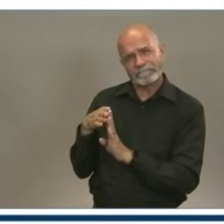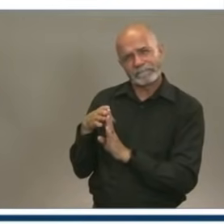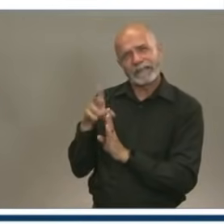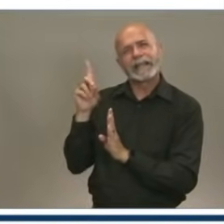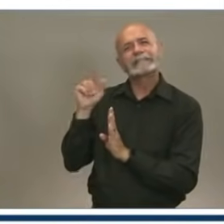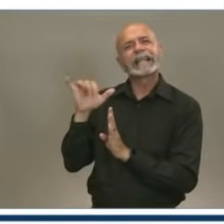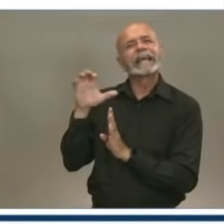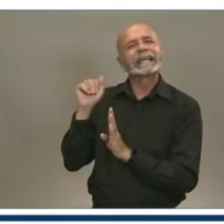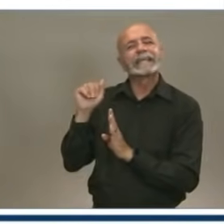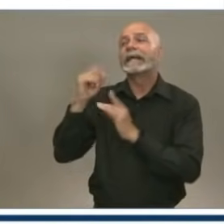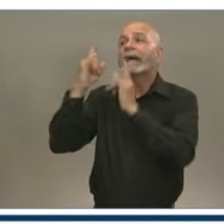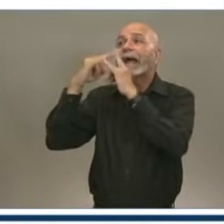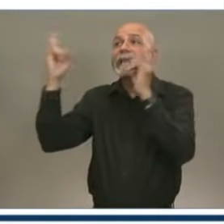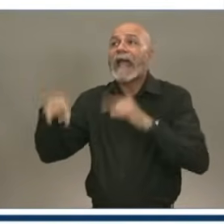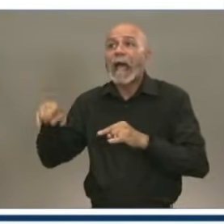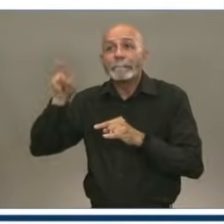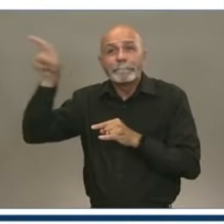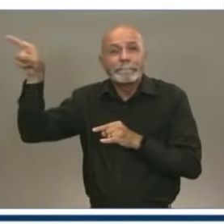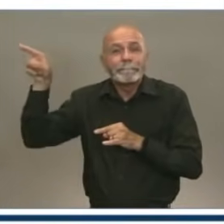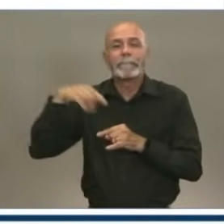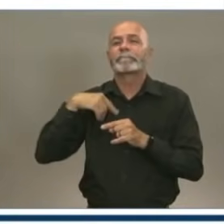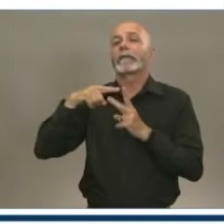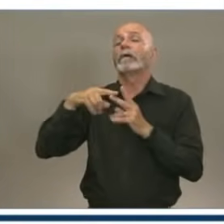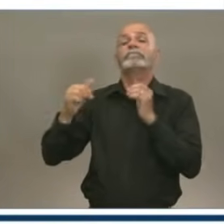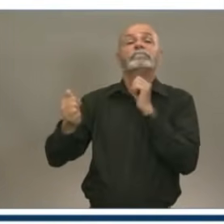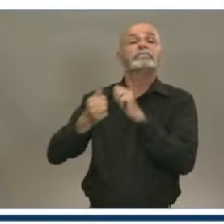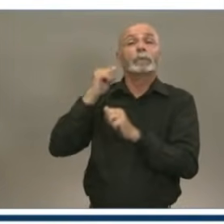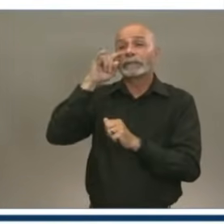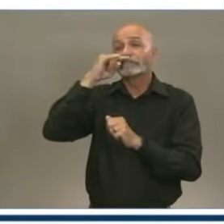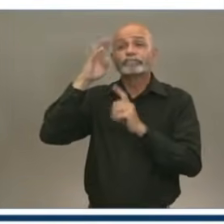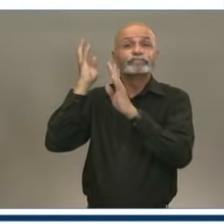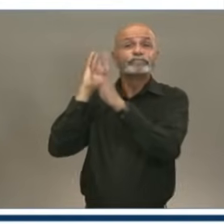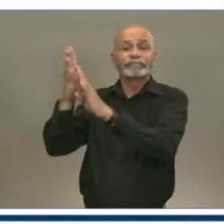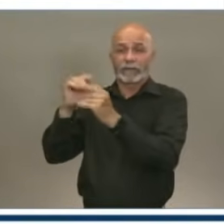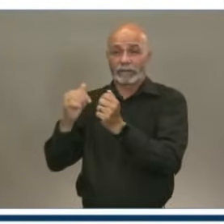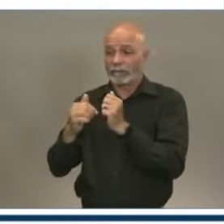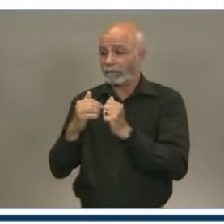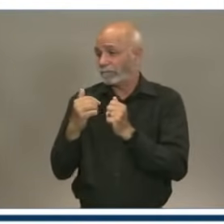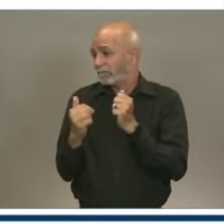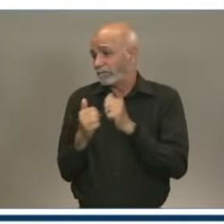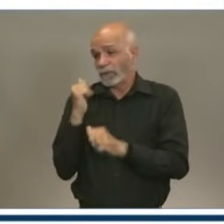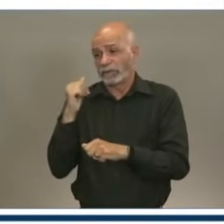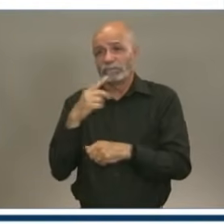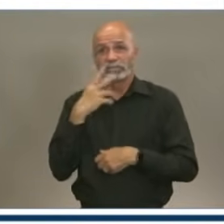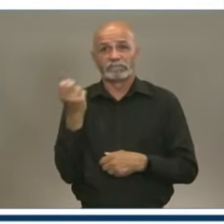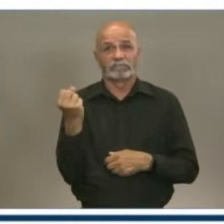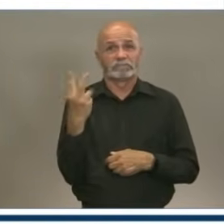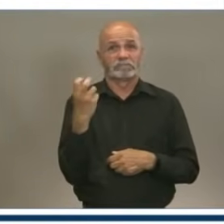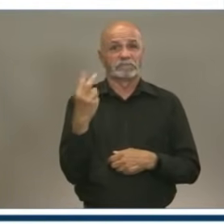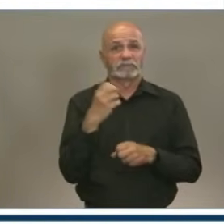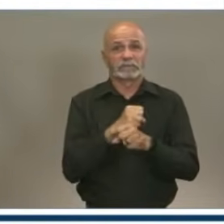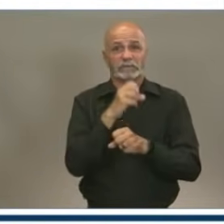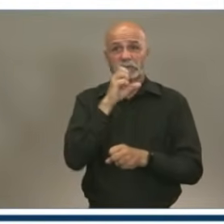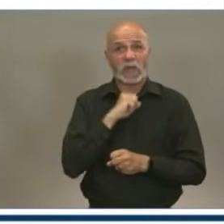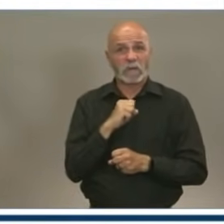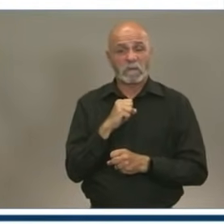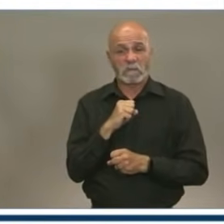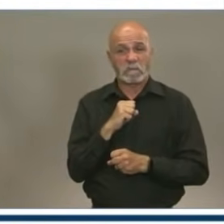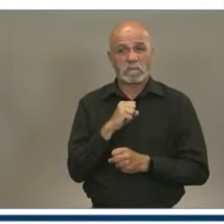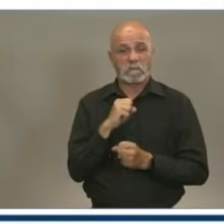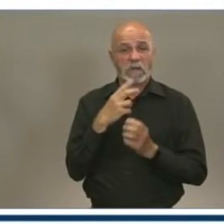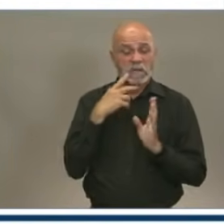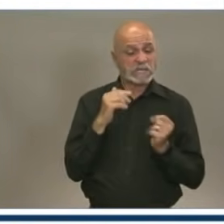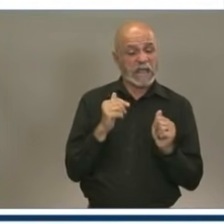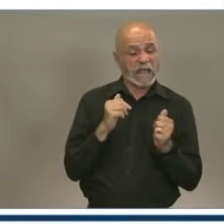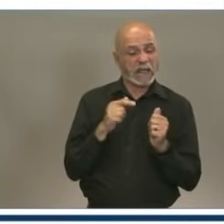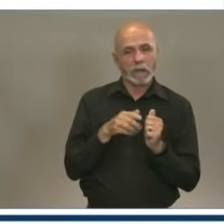that the vast majority of kids are 12 and under. So it really made sense to just expand for a couple of years. There's no increased risk in that,